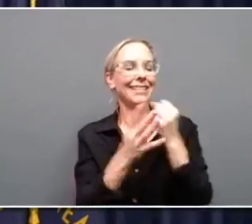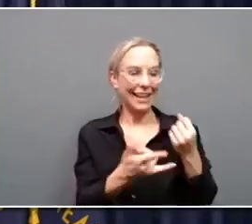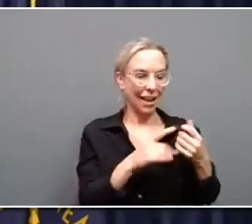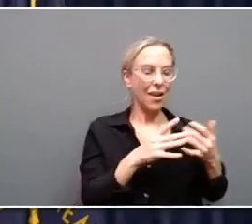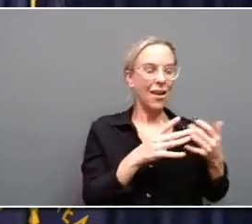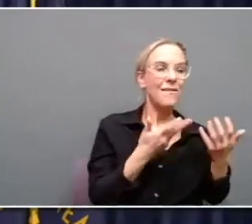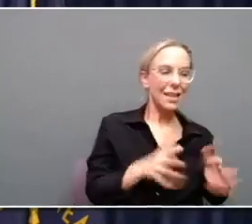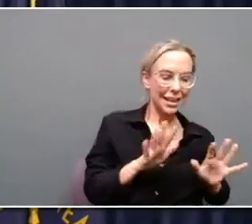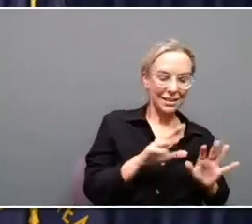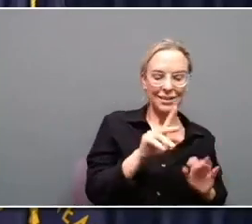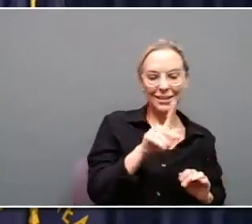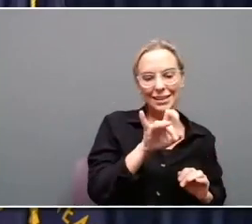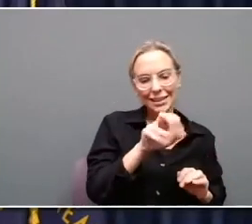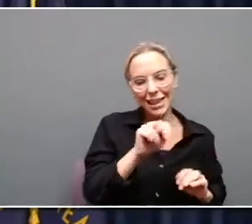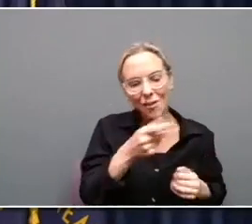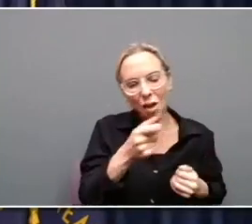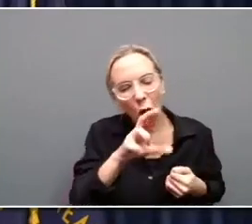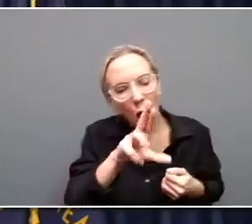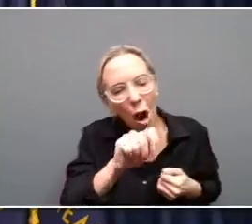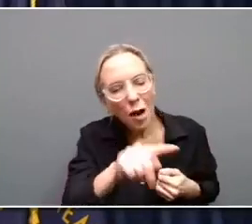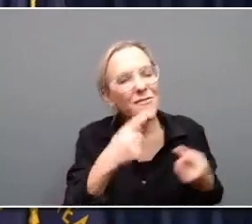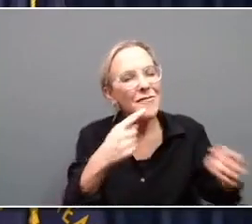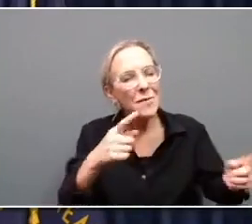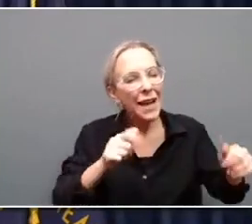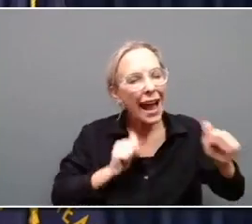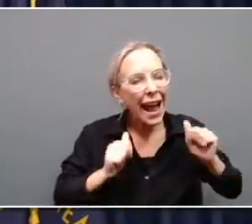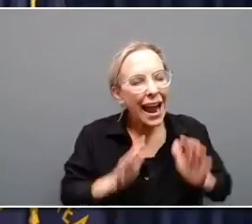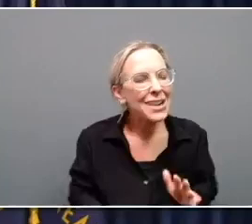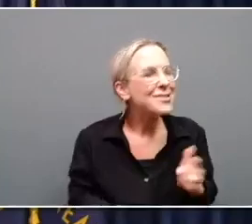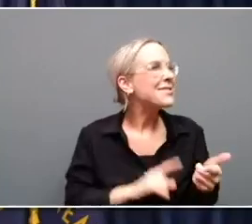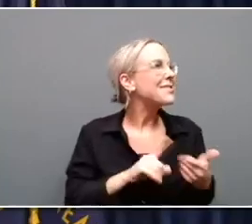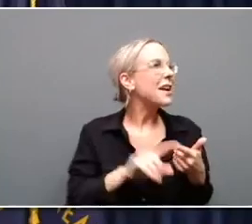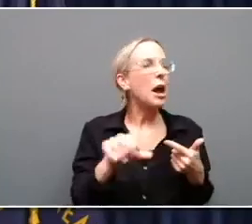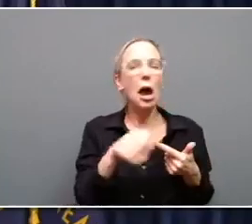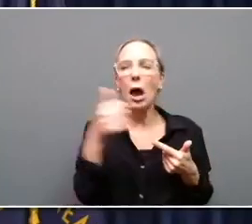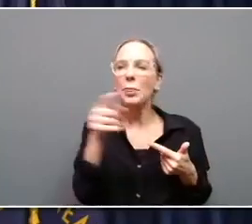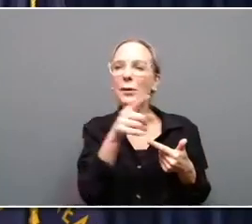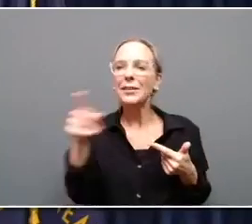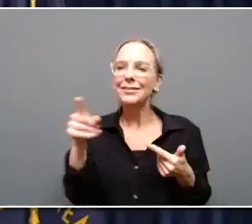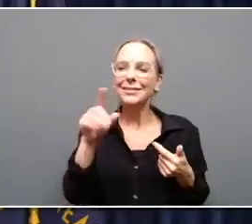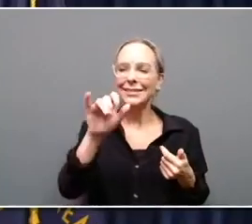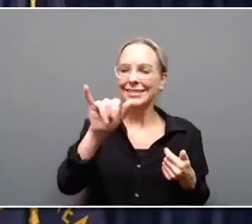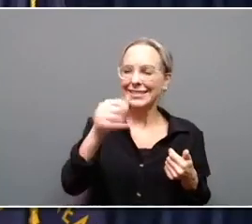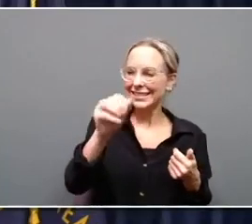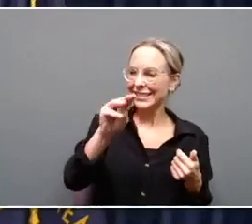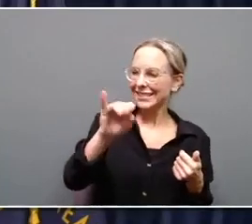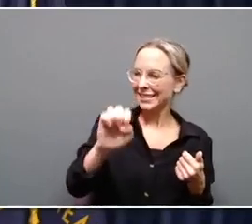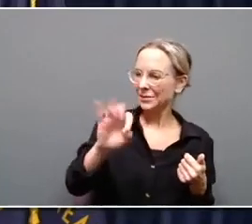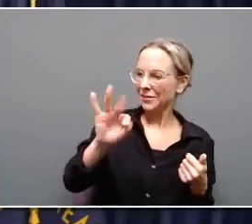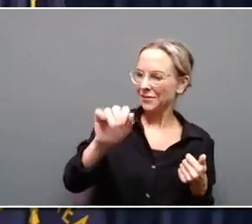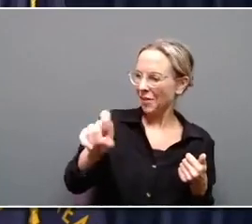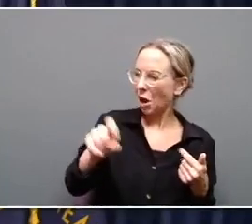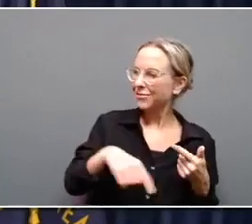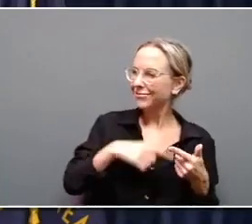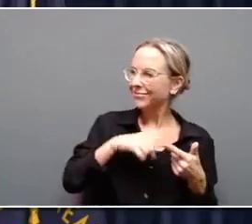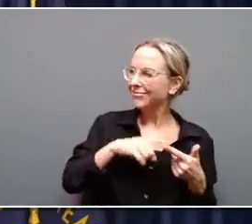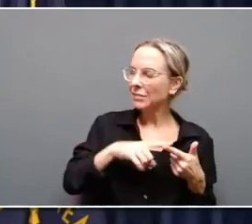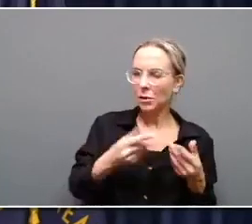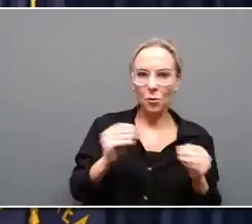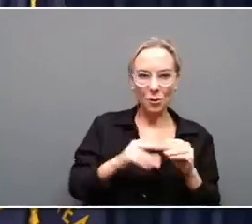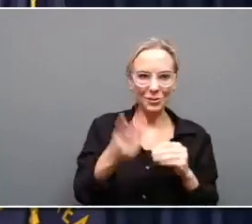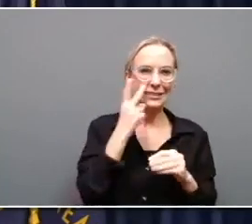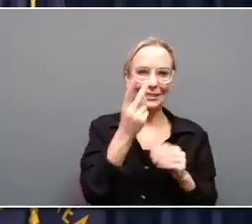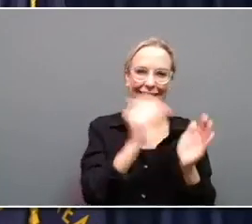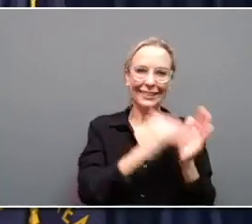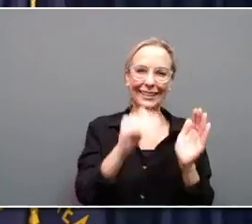Kevin Hart or one of the other individuals, Jamie Foxx. I think they're on more than anybody who was running